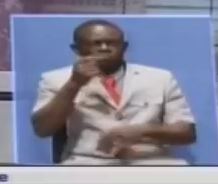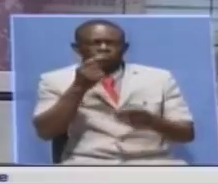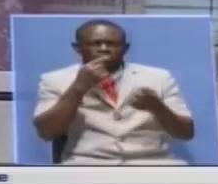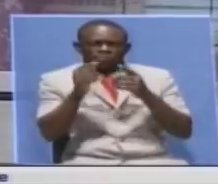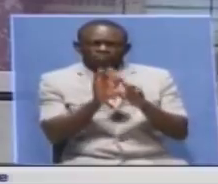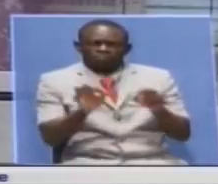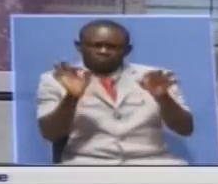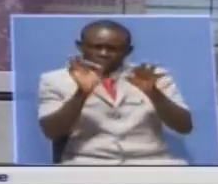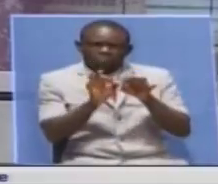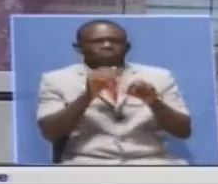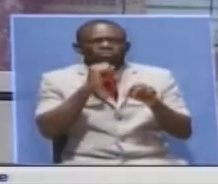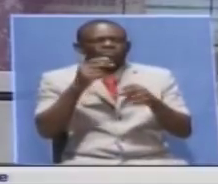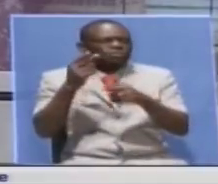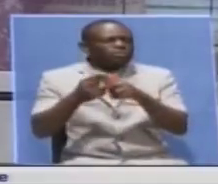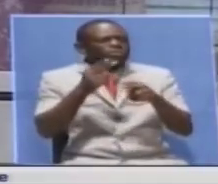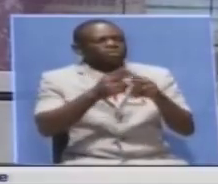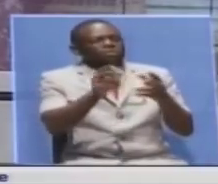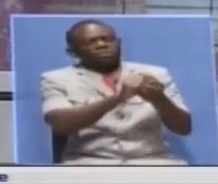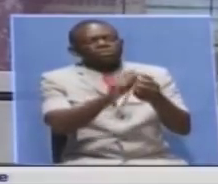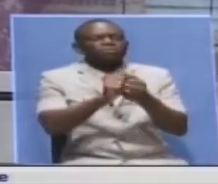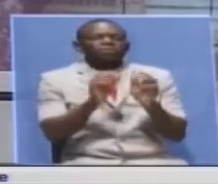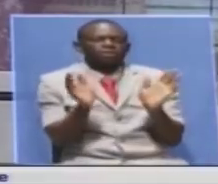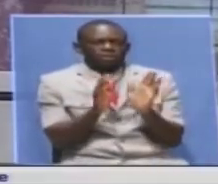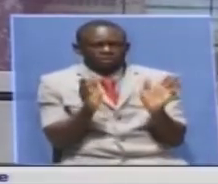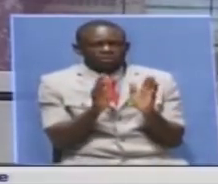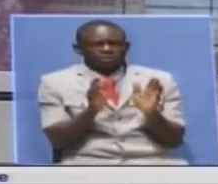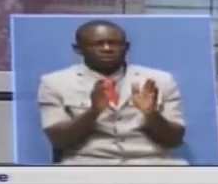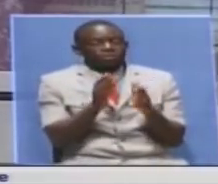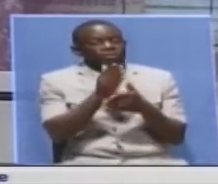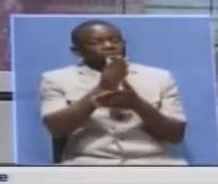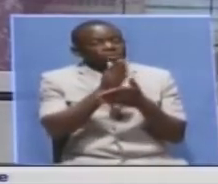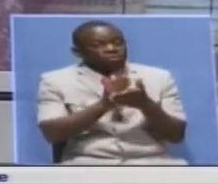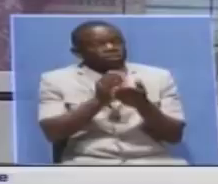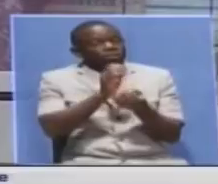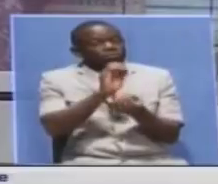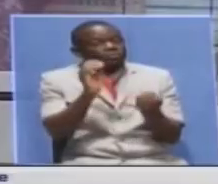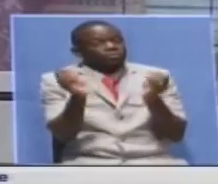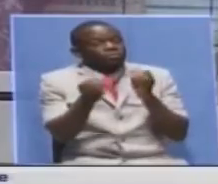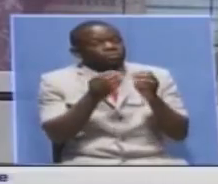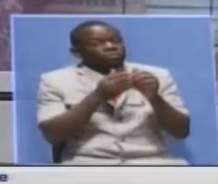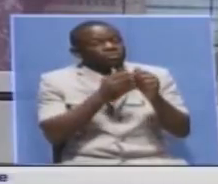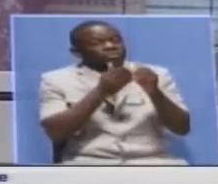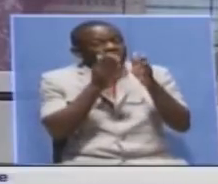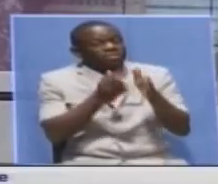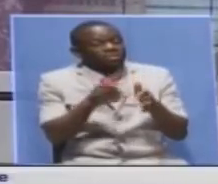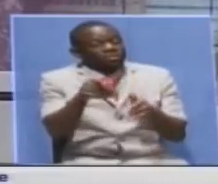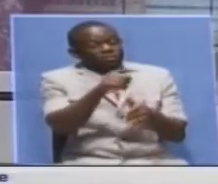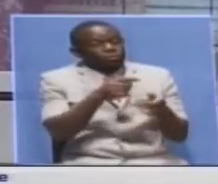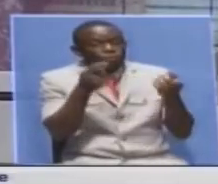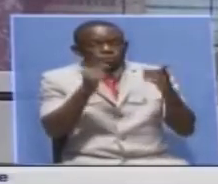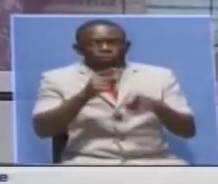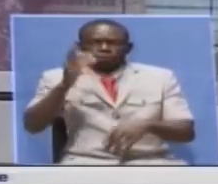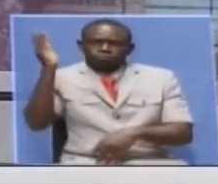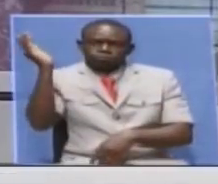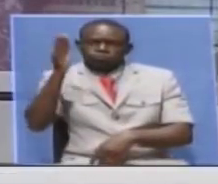National Chairperson Meshek Kombe has taken a swipe at some opposition political party leaders who have failed to preach peace whenever